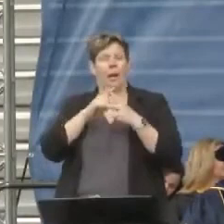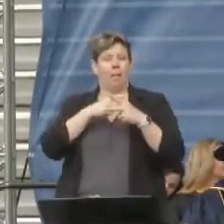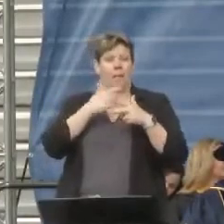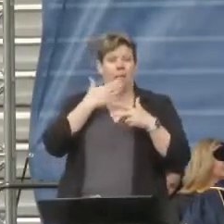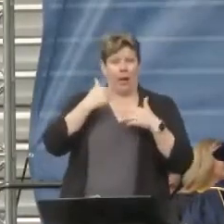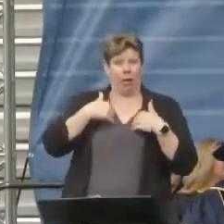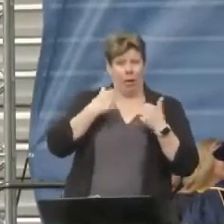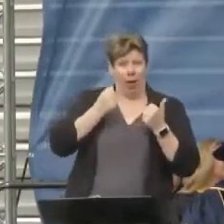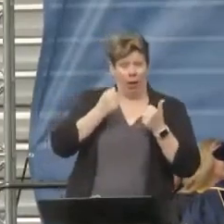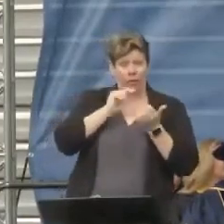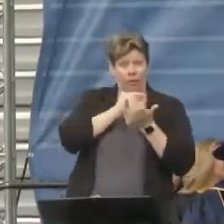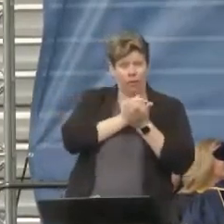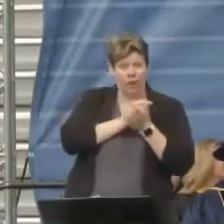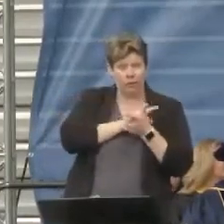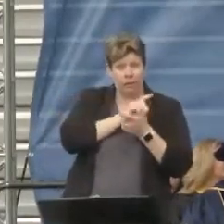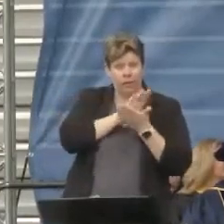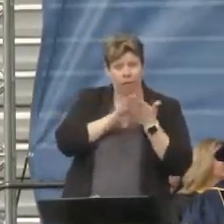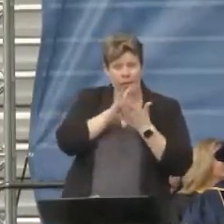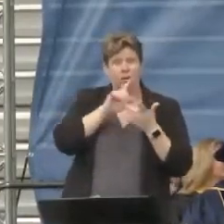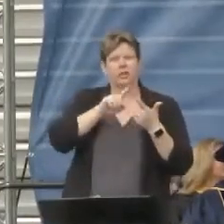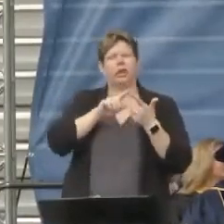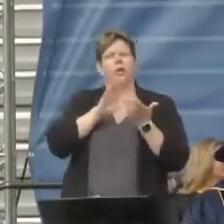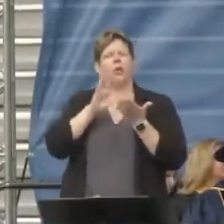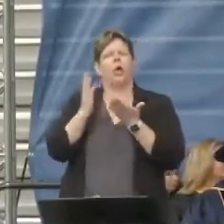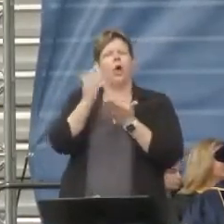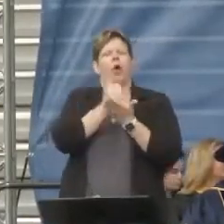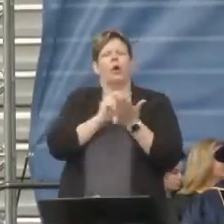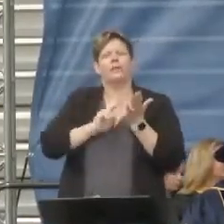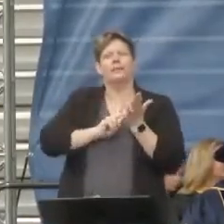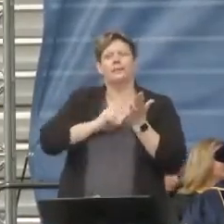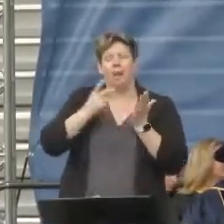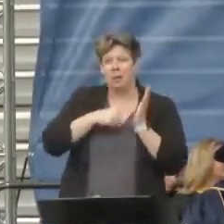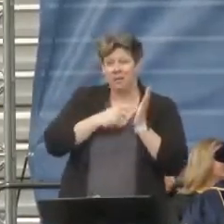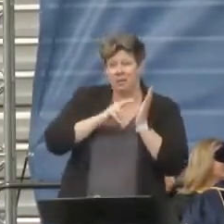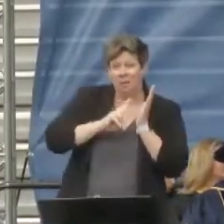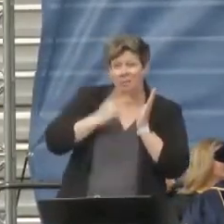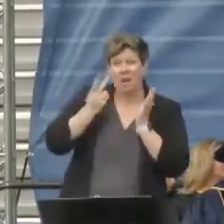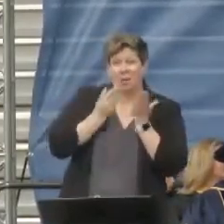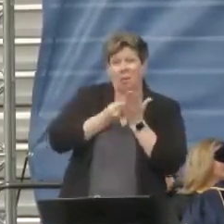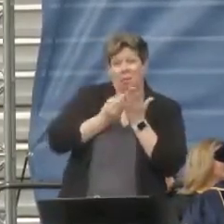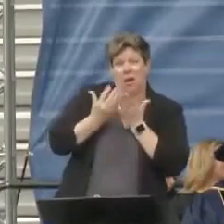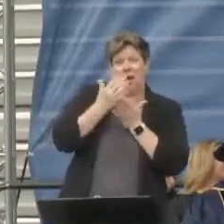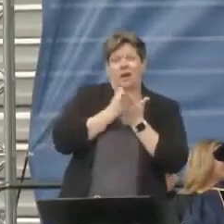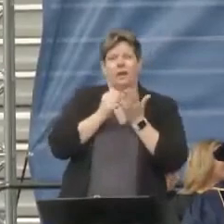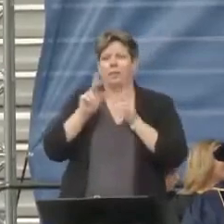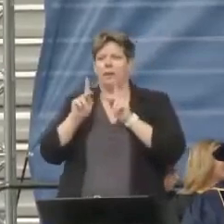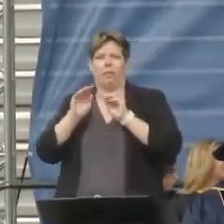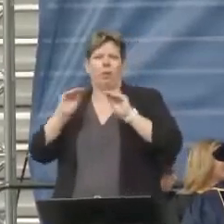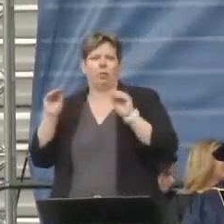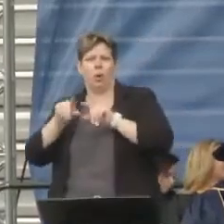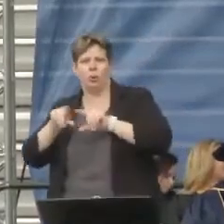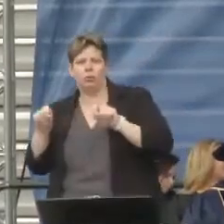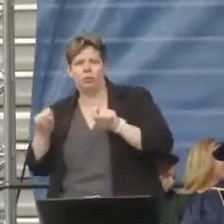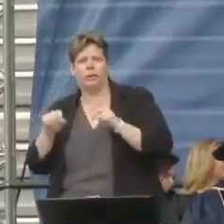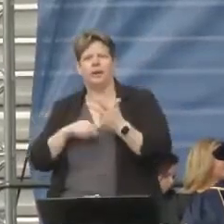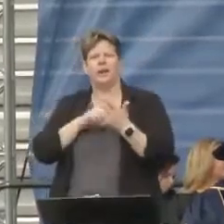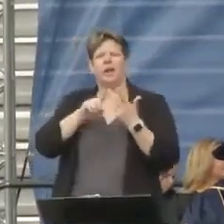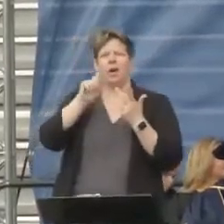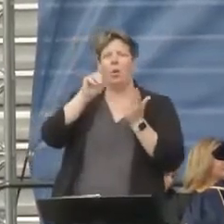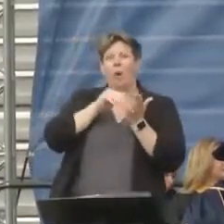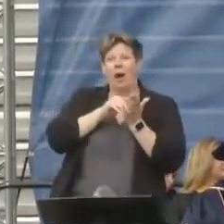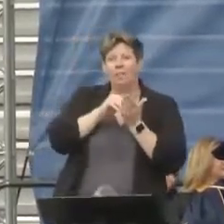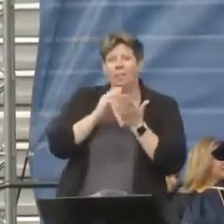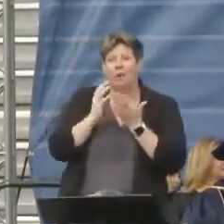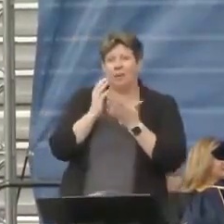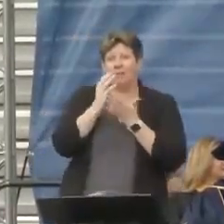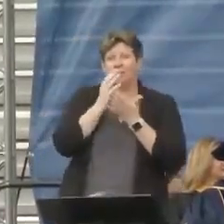outcomes. You will earn more, often more than twice as much as those without a degree. $1 million more over